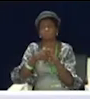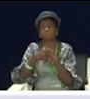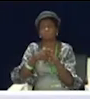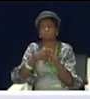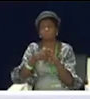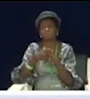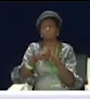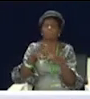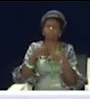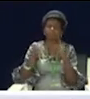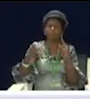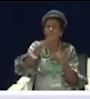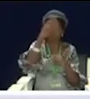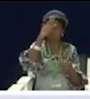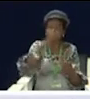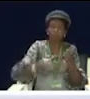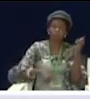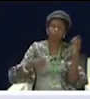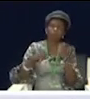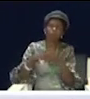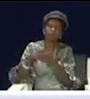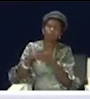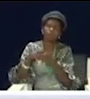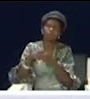But do you know what?